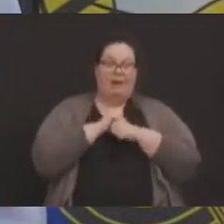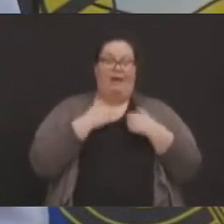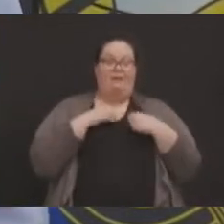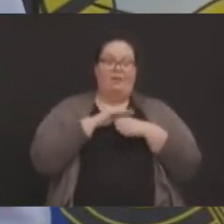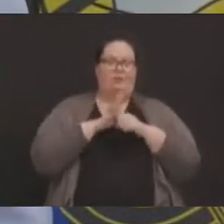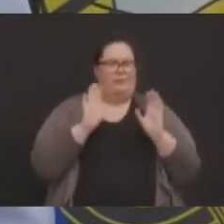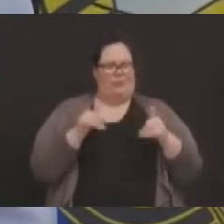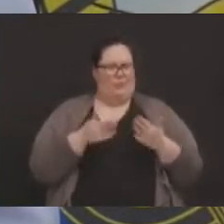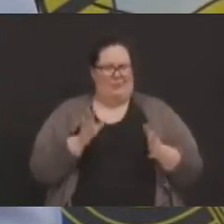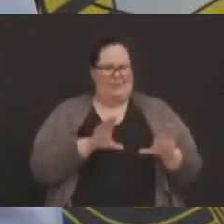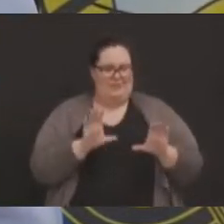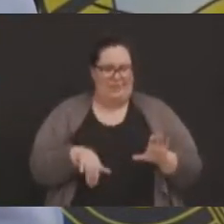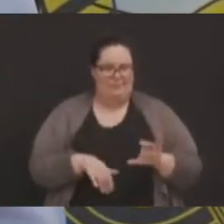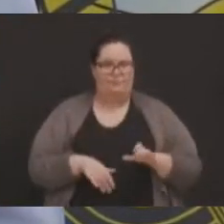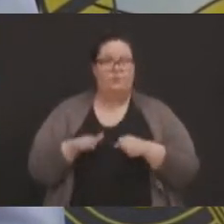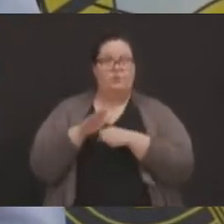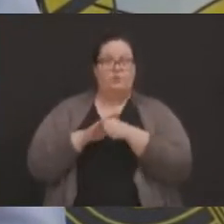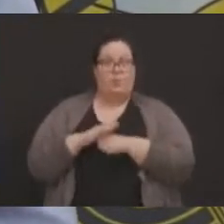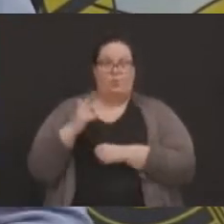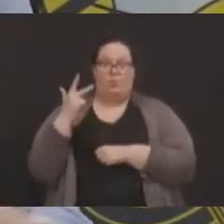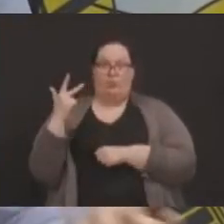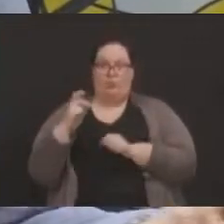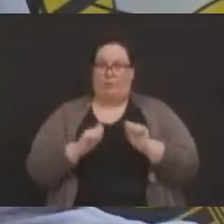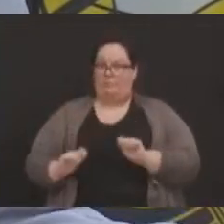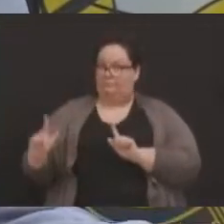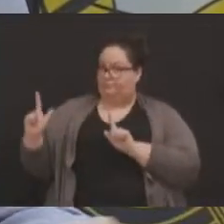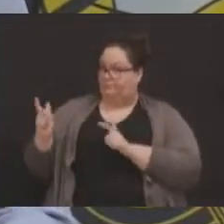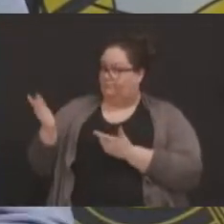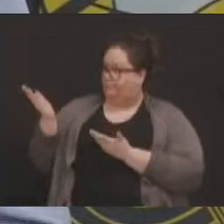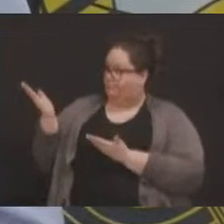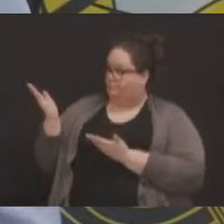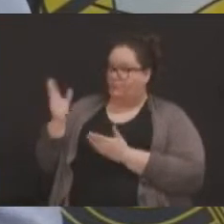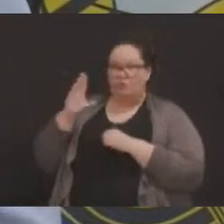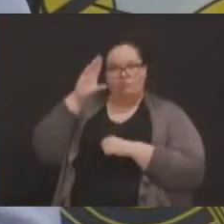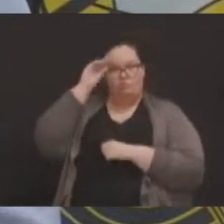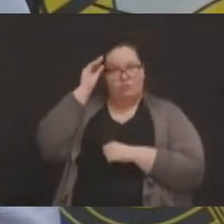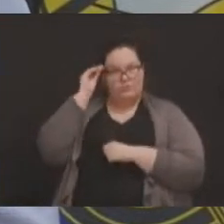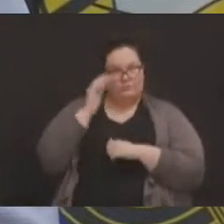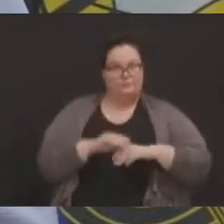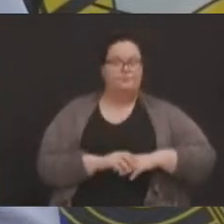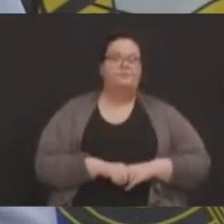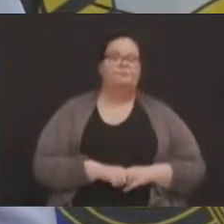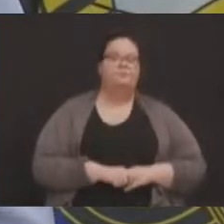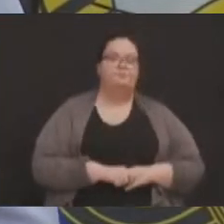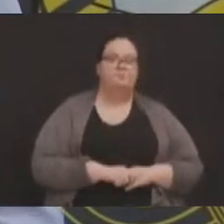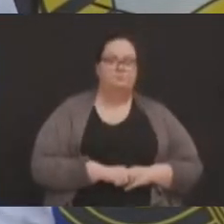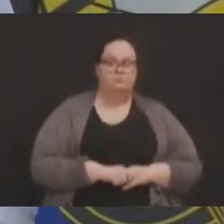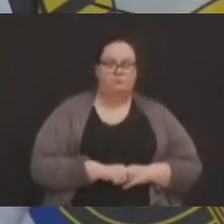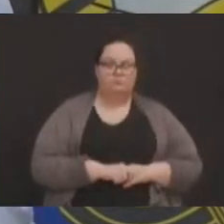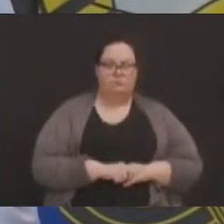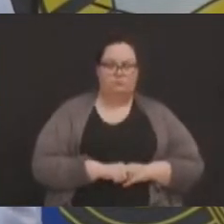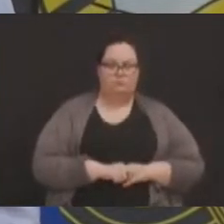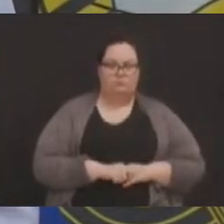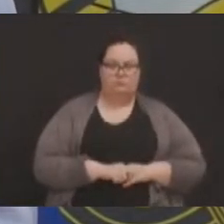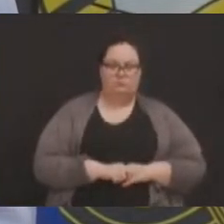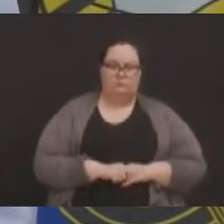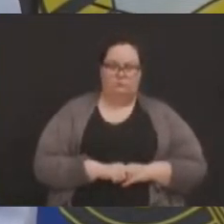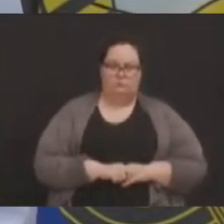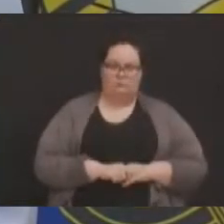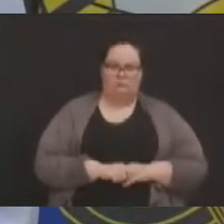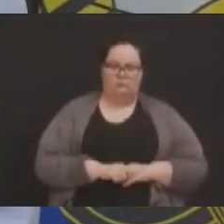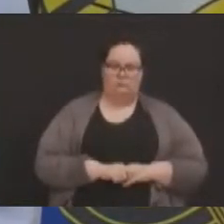Now, we see that there's a pattern that is repeated among all of these. You can see that it is spread in the different